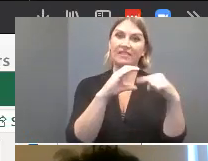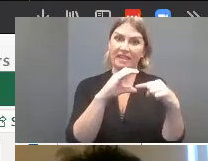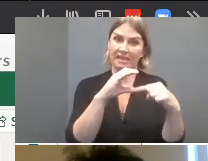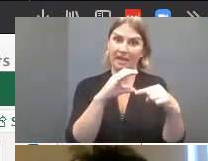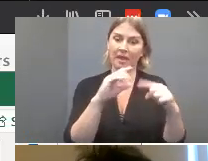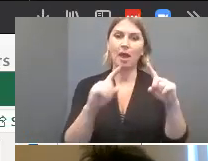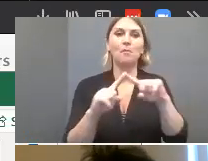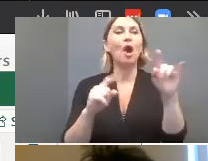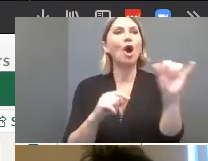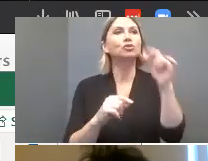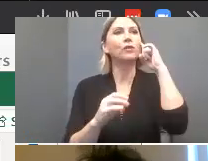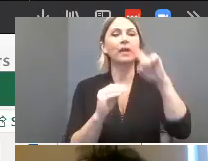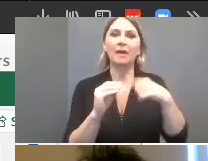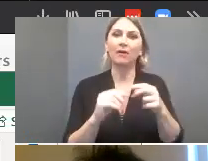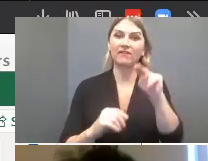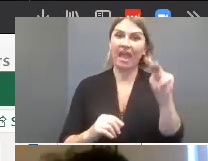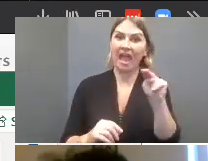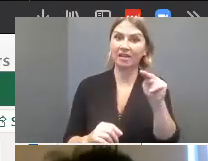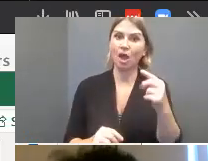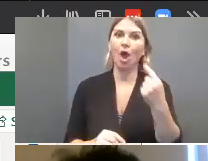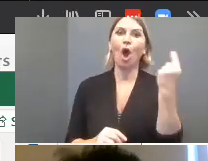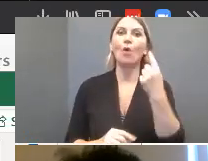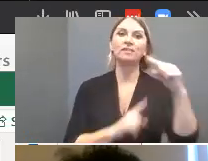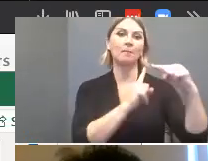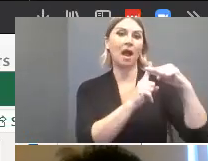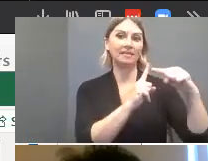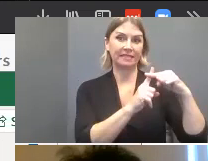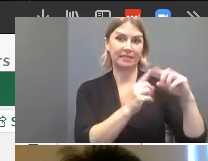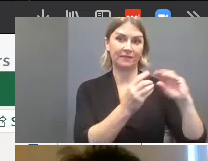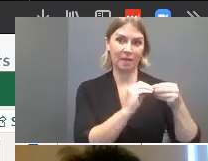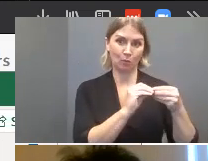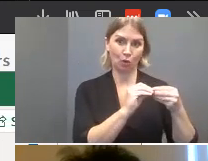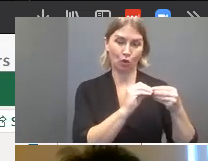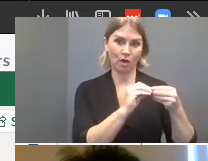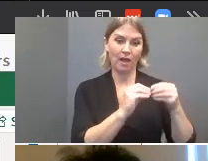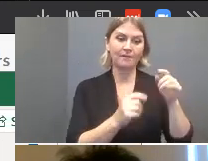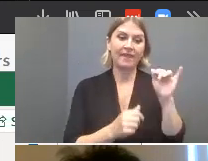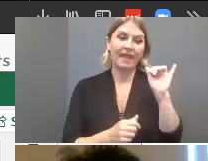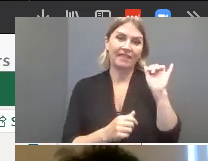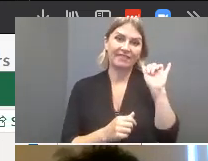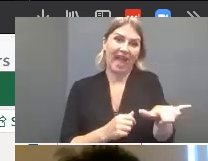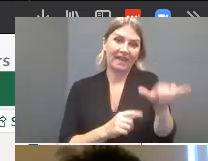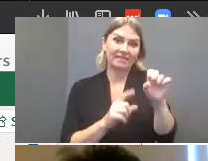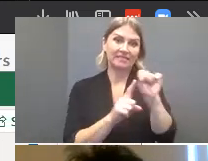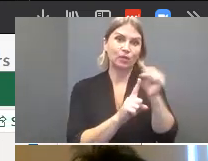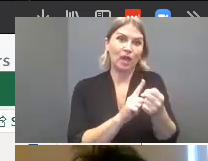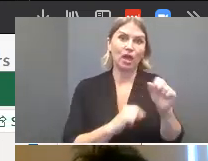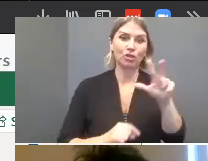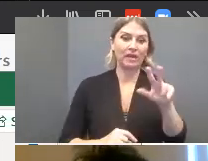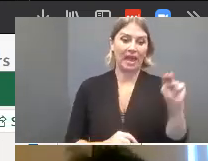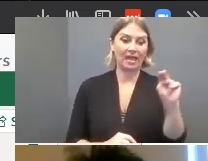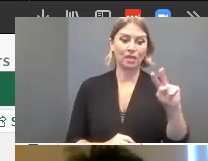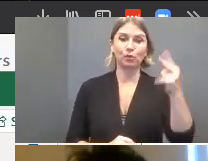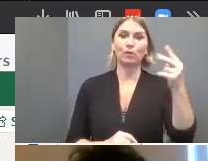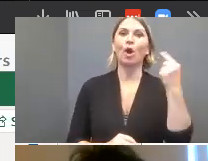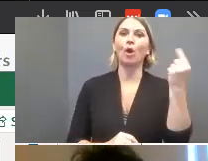think about it, if n is always a positive number, then in that scenario, 3n squared will always